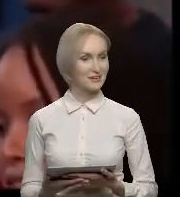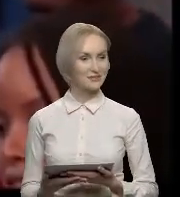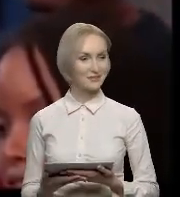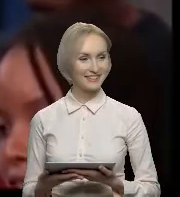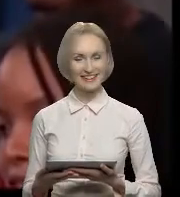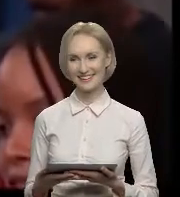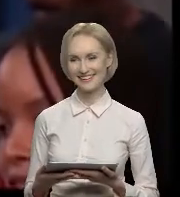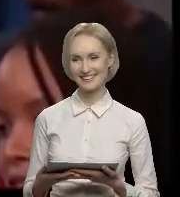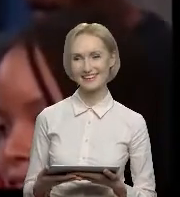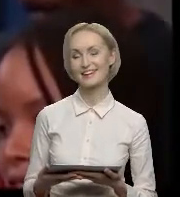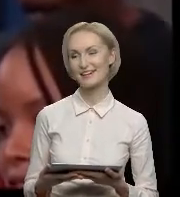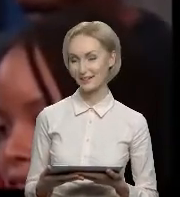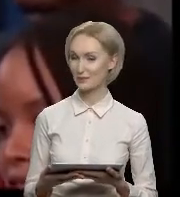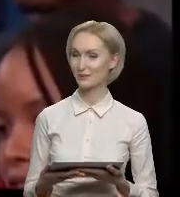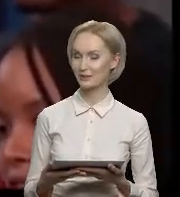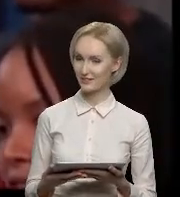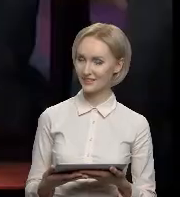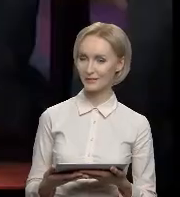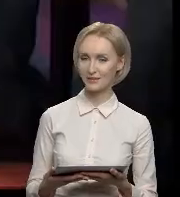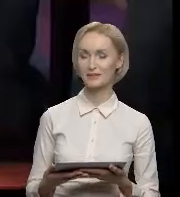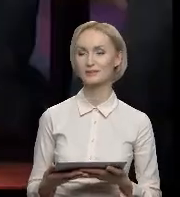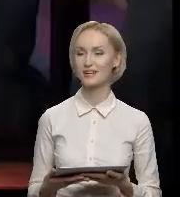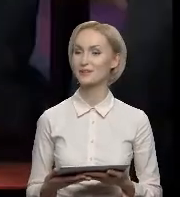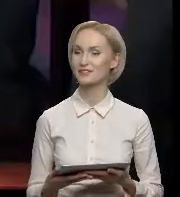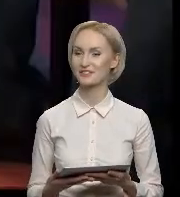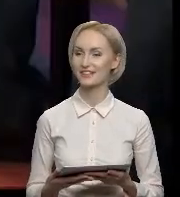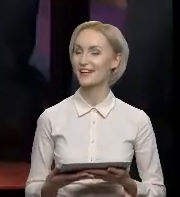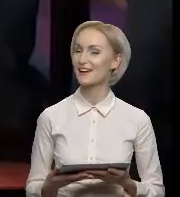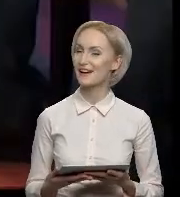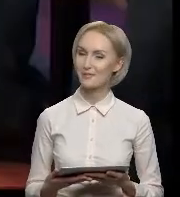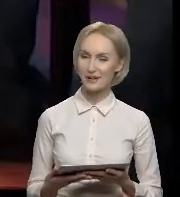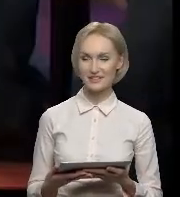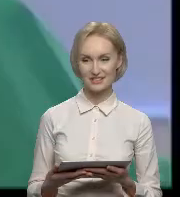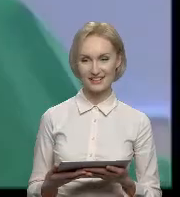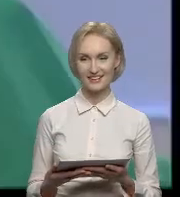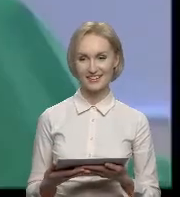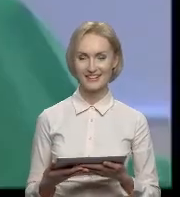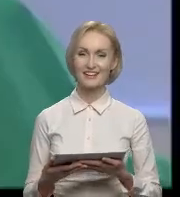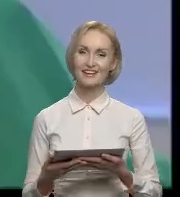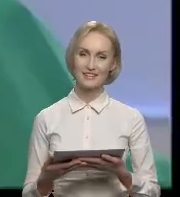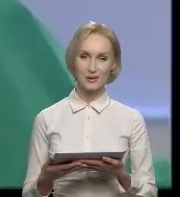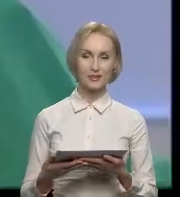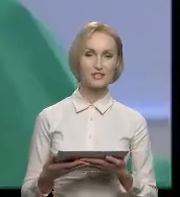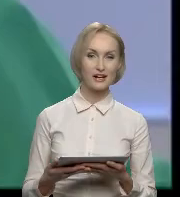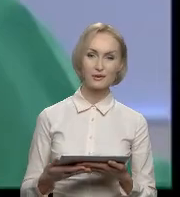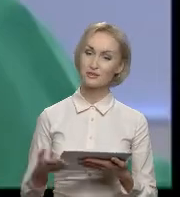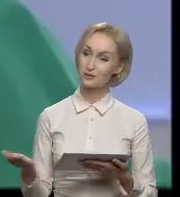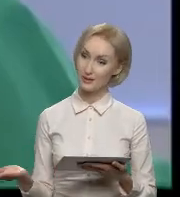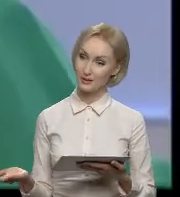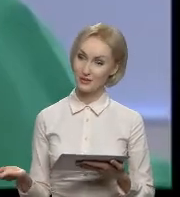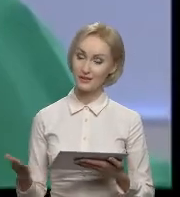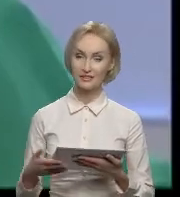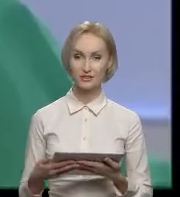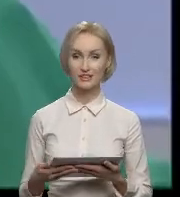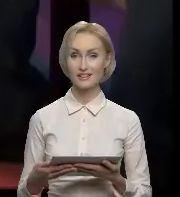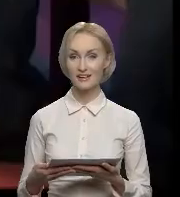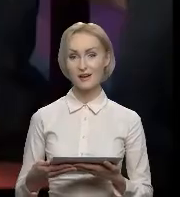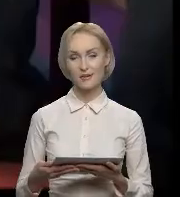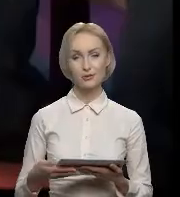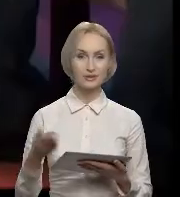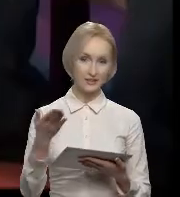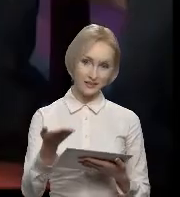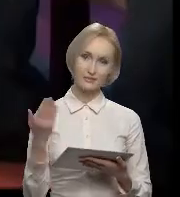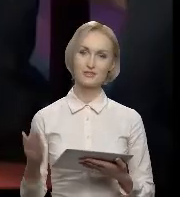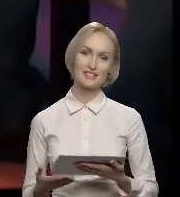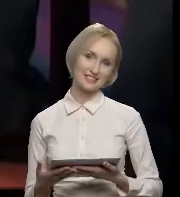think when Tyrone's turned negative, the odds of Devin being the baby daddy went to the top. But then he's not the baby daddy either. Right.